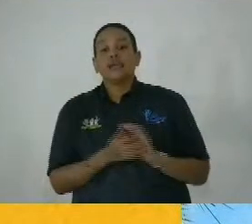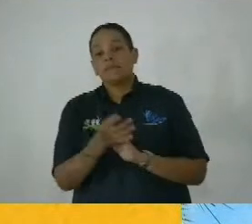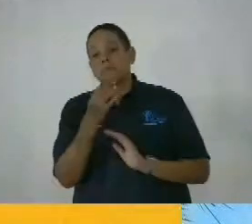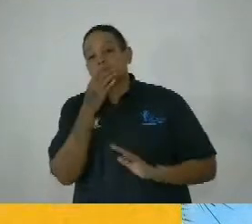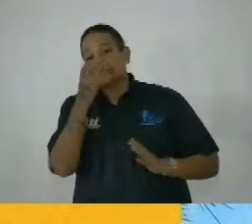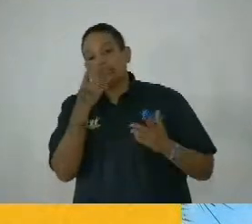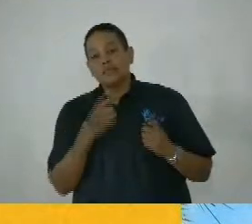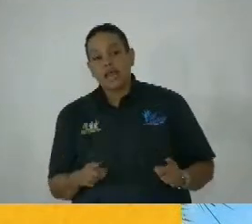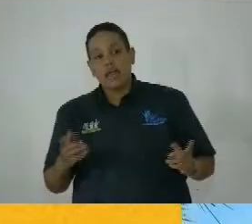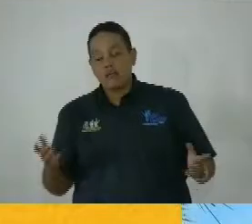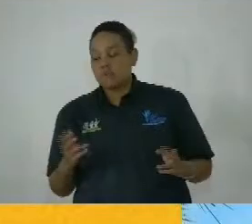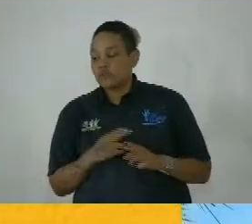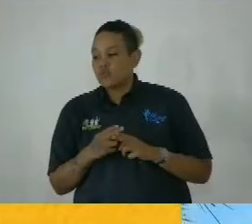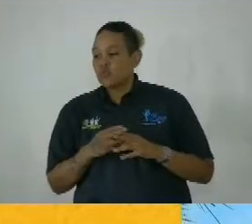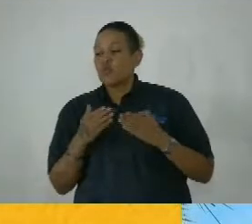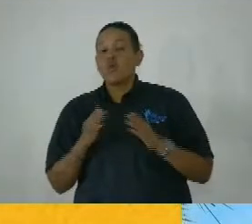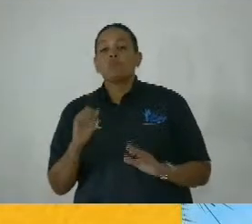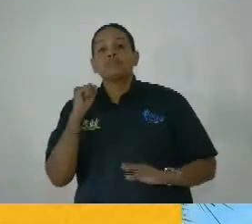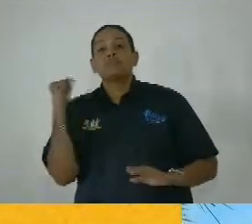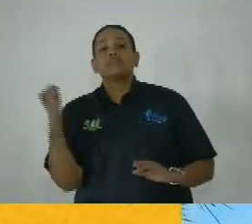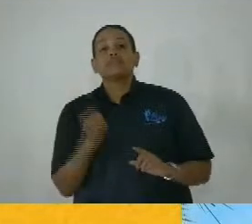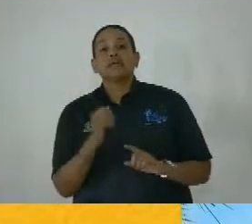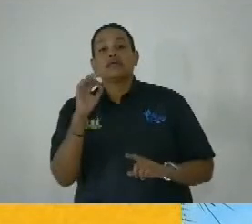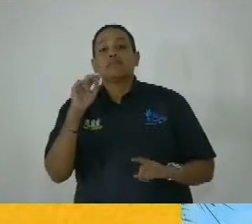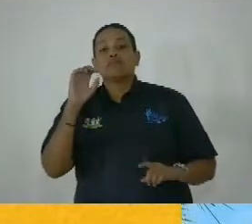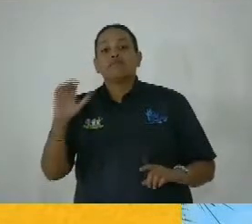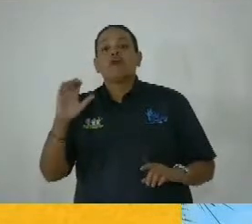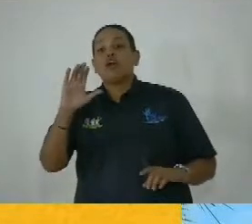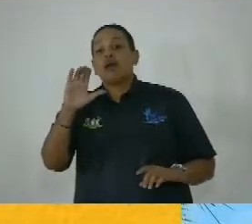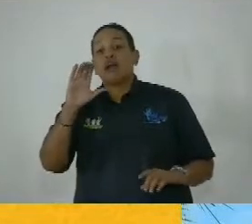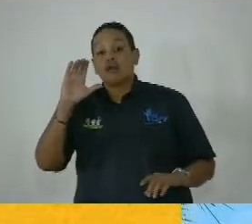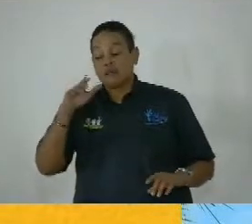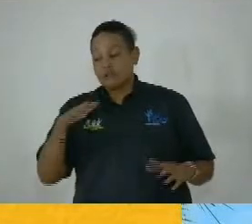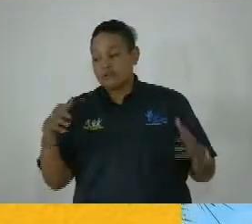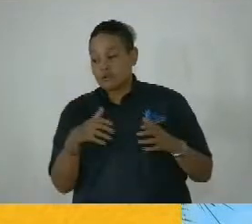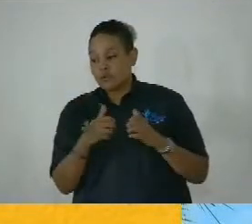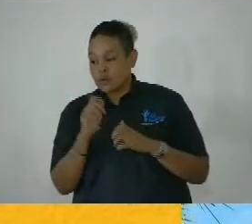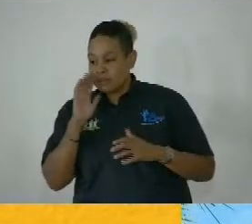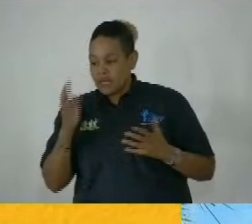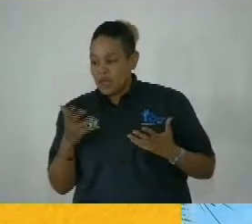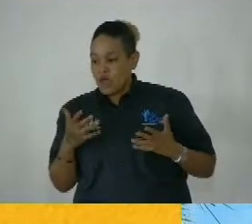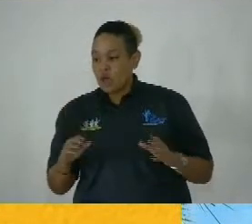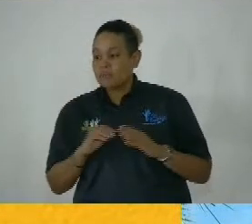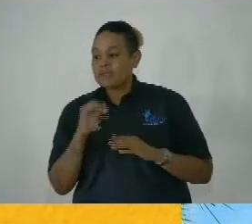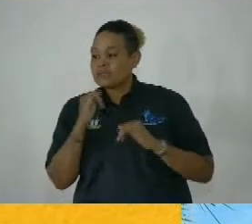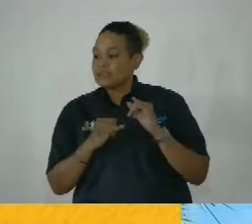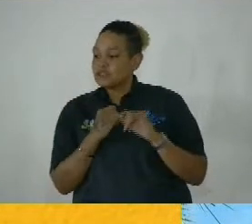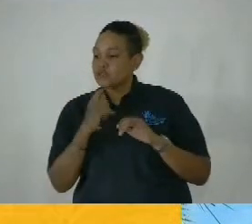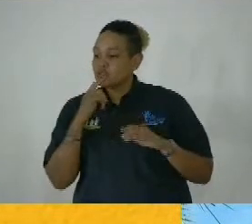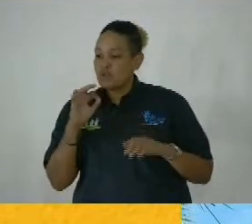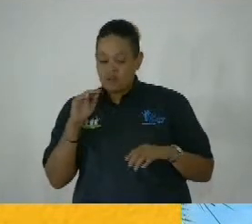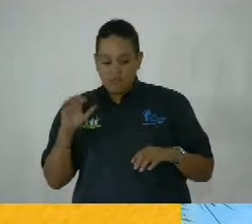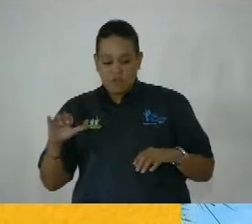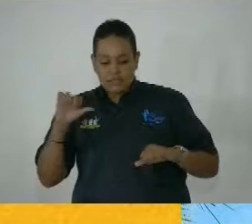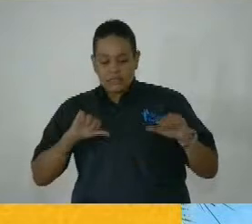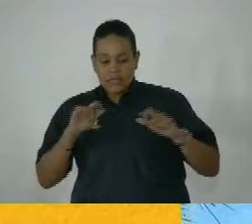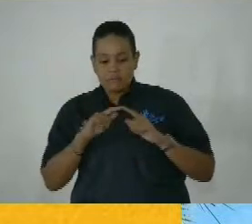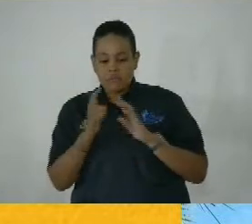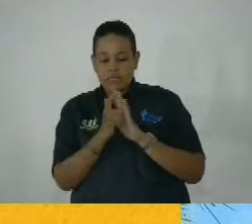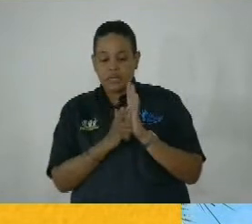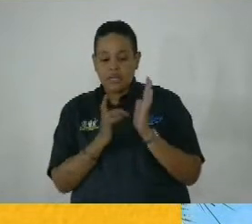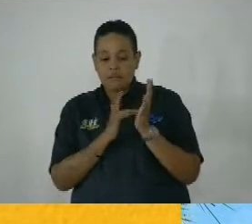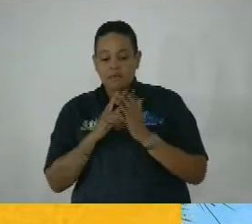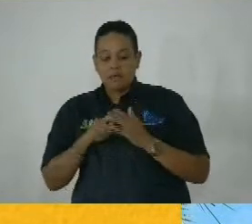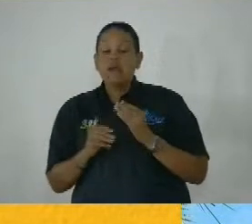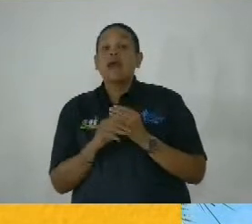capabilities. Soon to be opened, the state-of-the-art forensic pathology autopsy suite, which will complete the Institute of Forensic Science and Legal Medicine, and